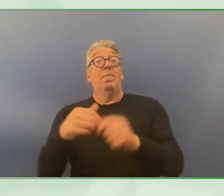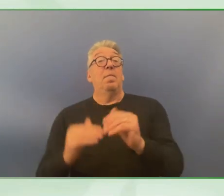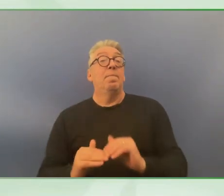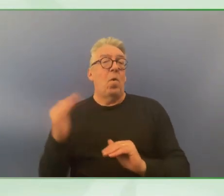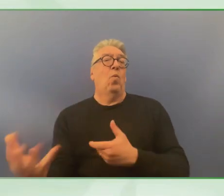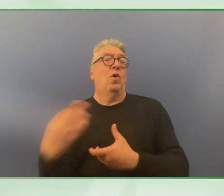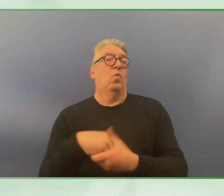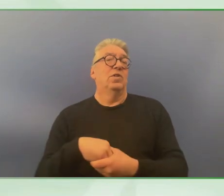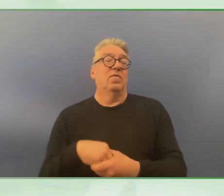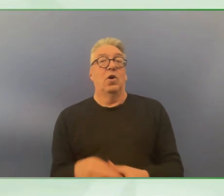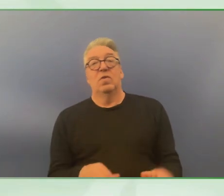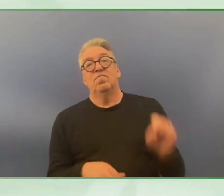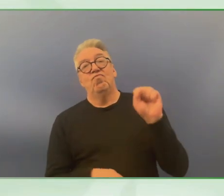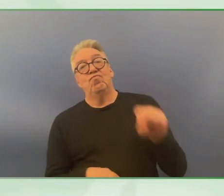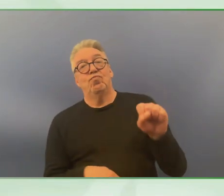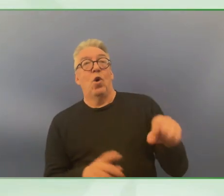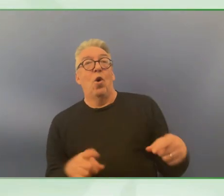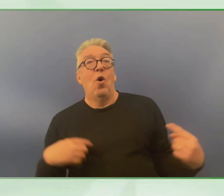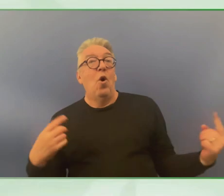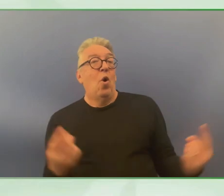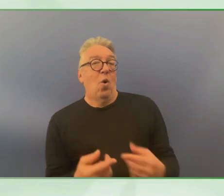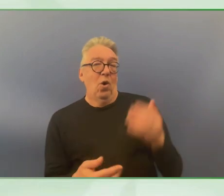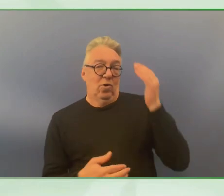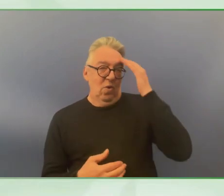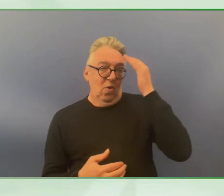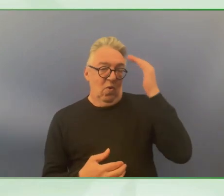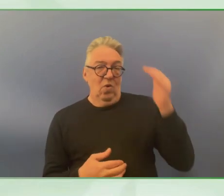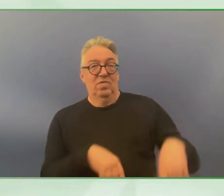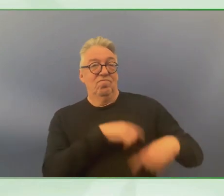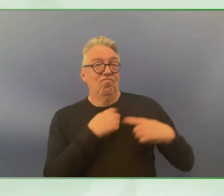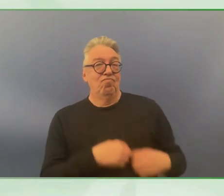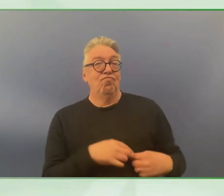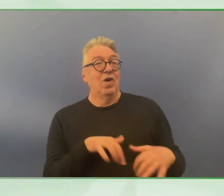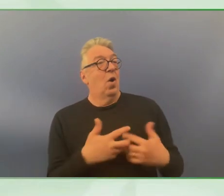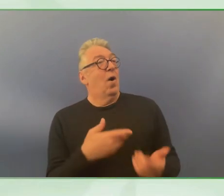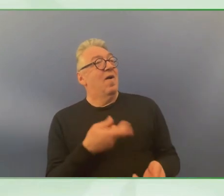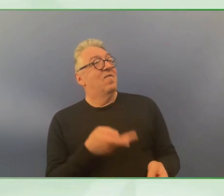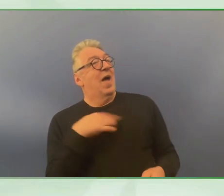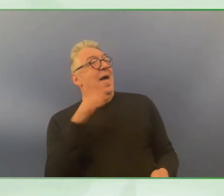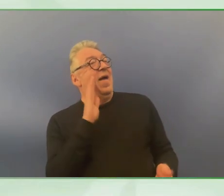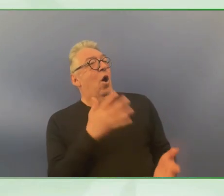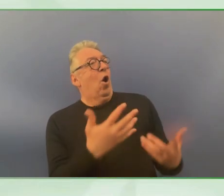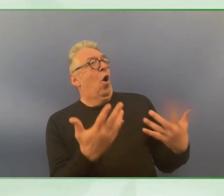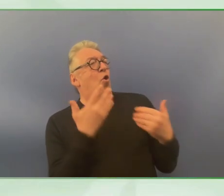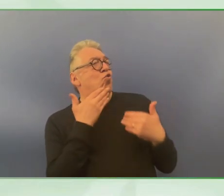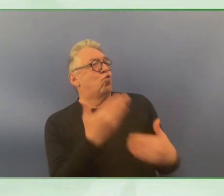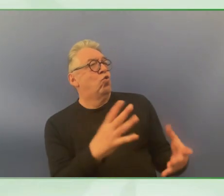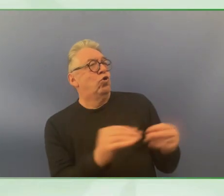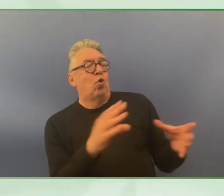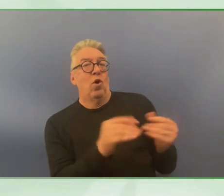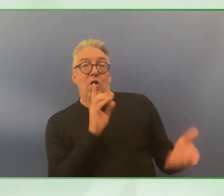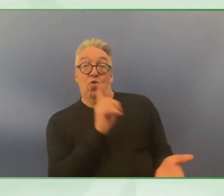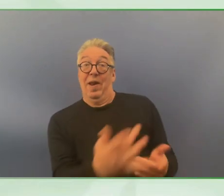sure we all know how it feels in our hearts when we hear a great story. it really, really touches us.